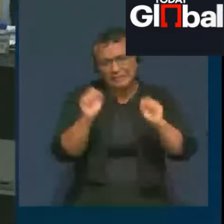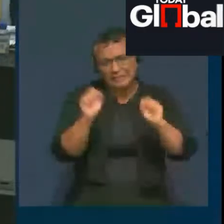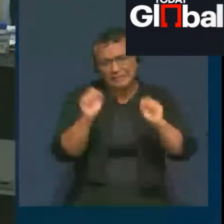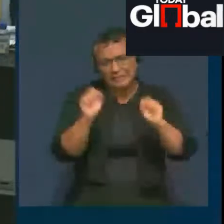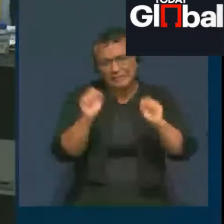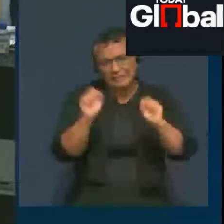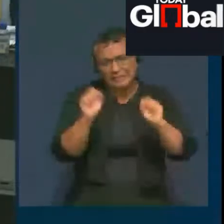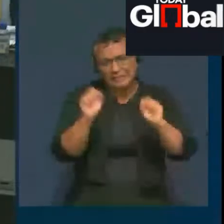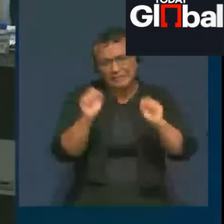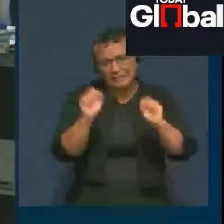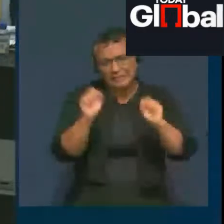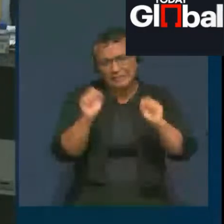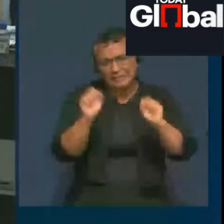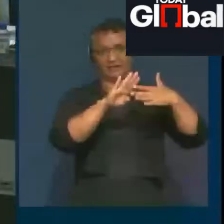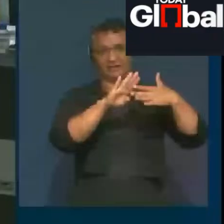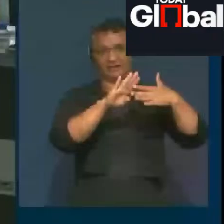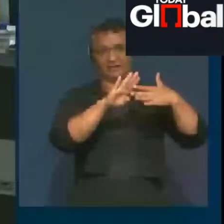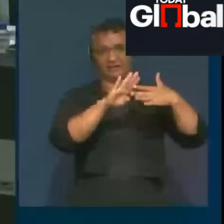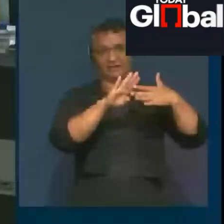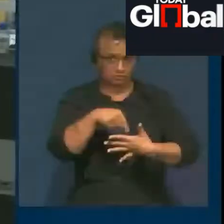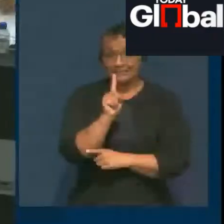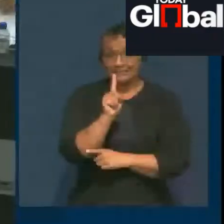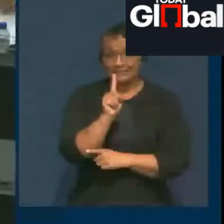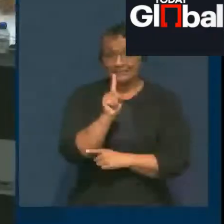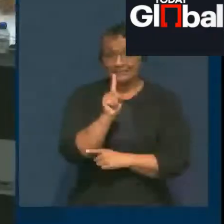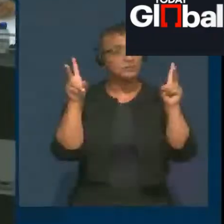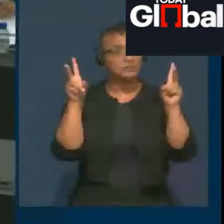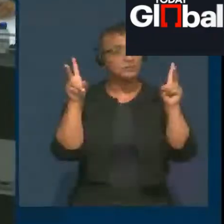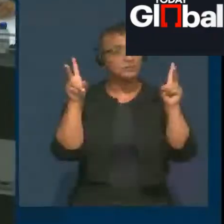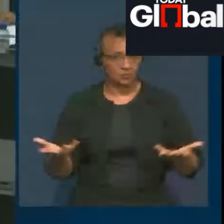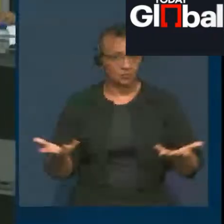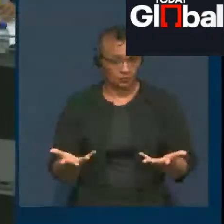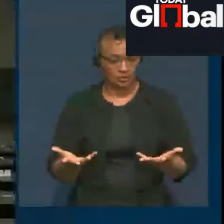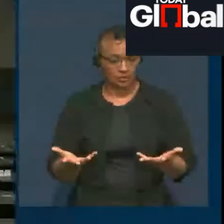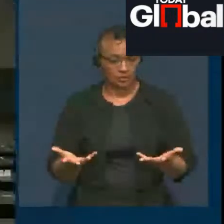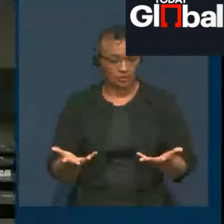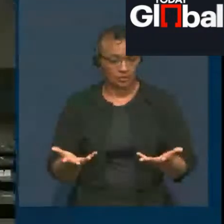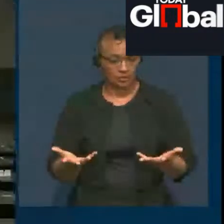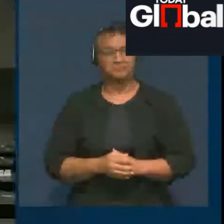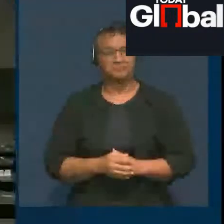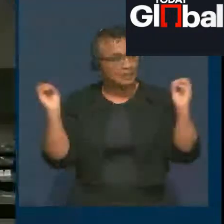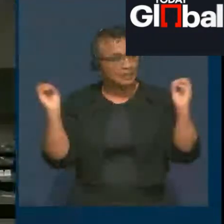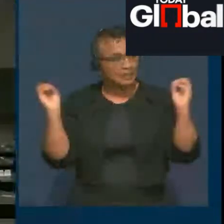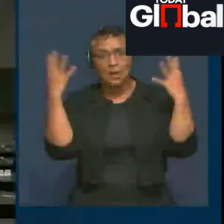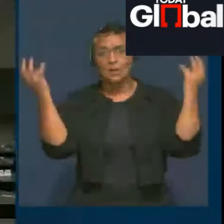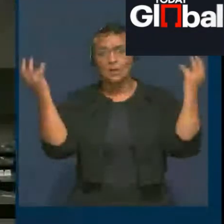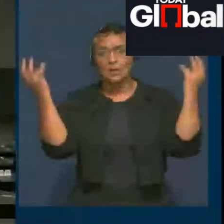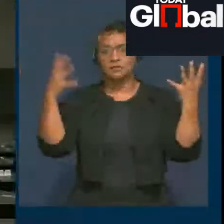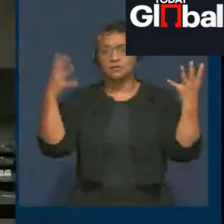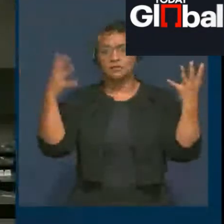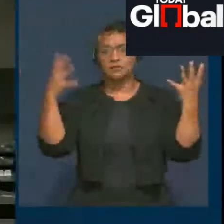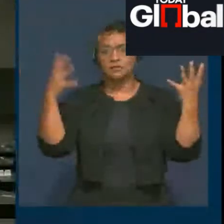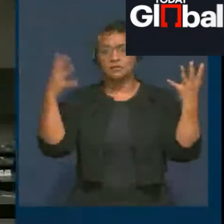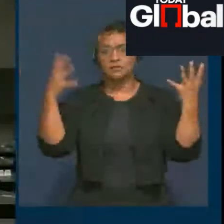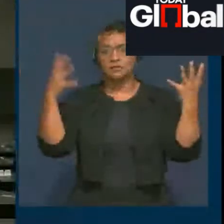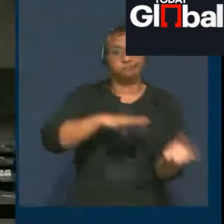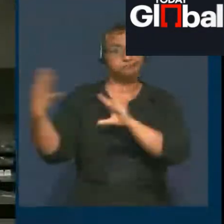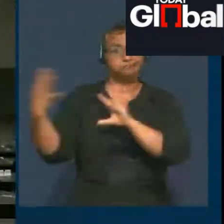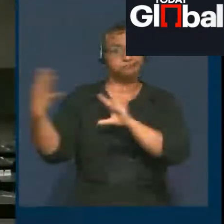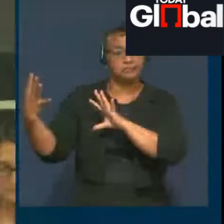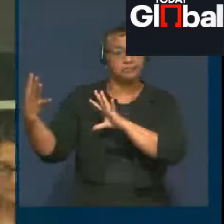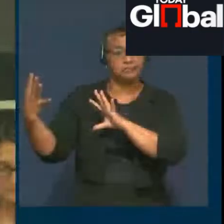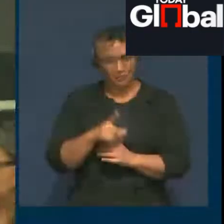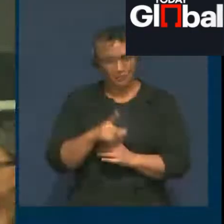Article 11 on states of emergency or crises. Does Qatar have a